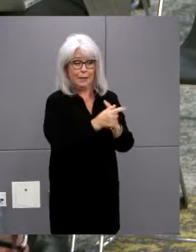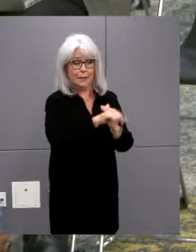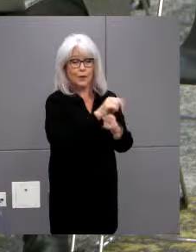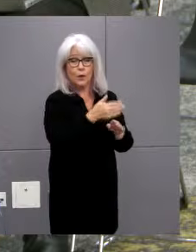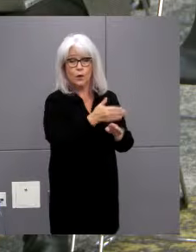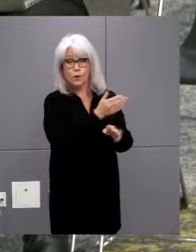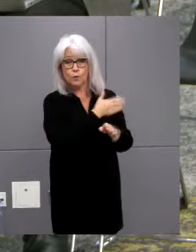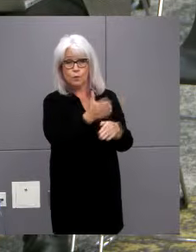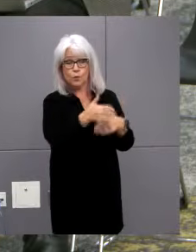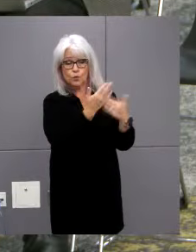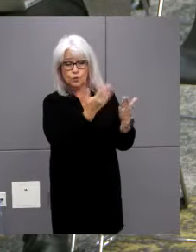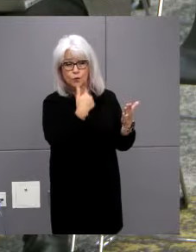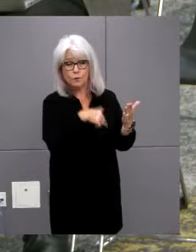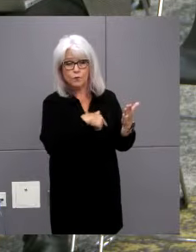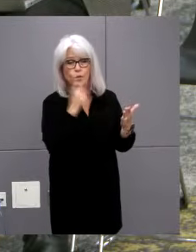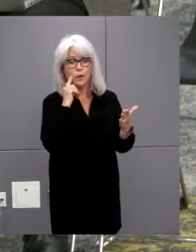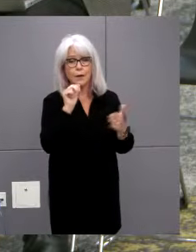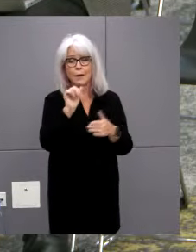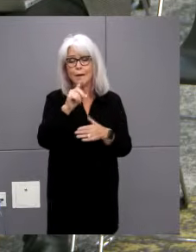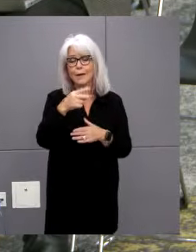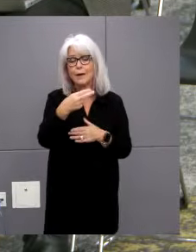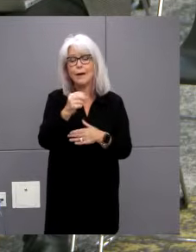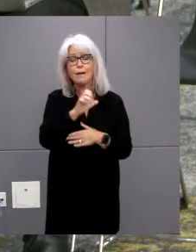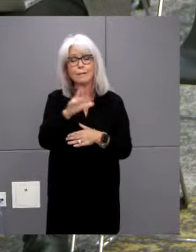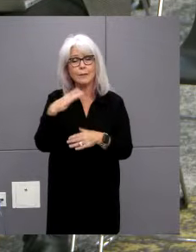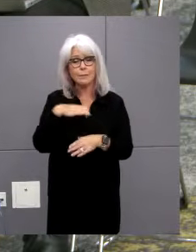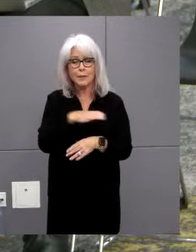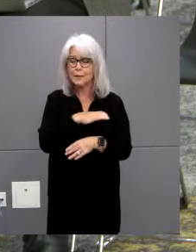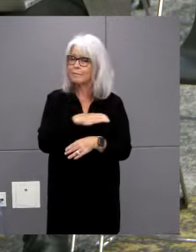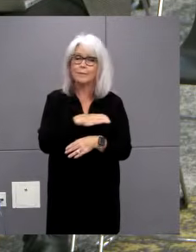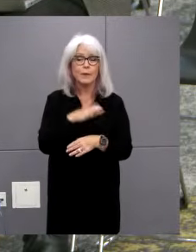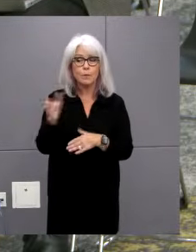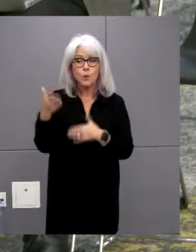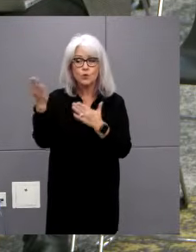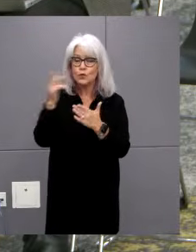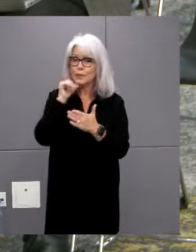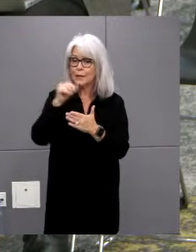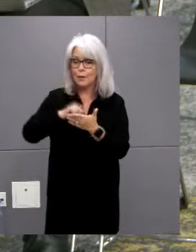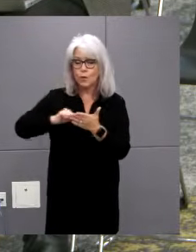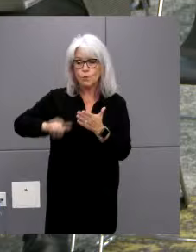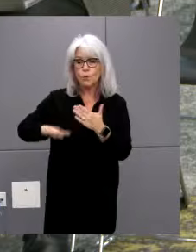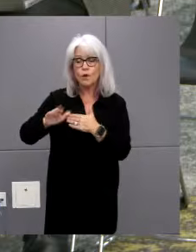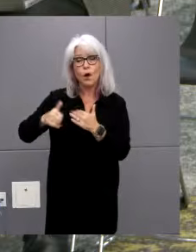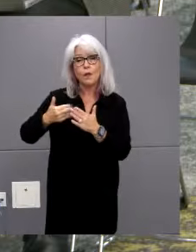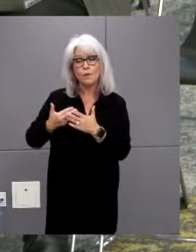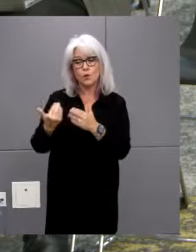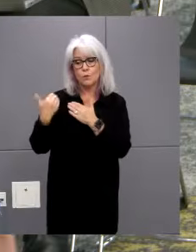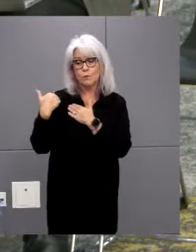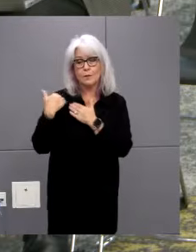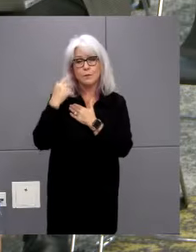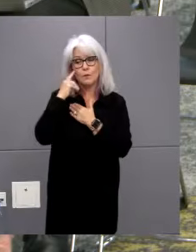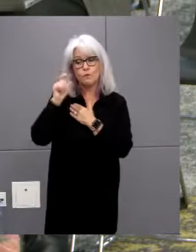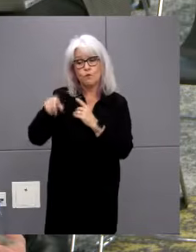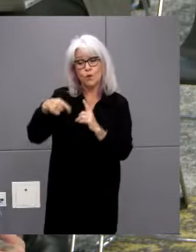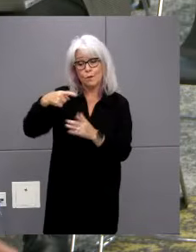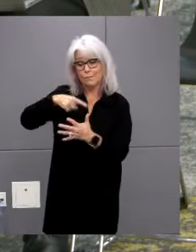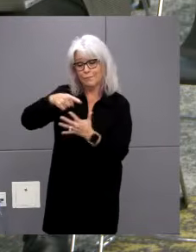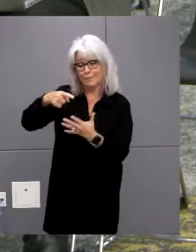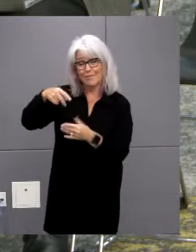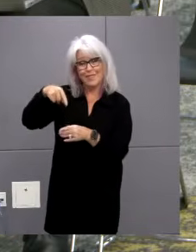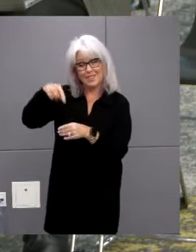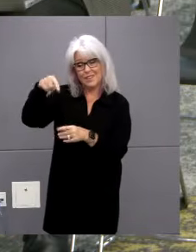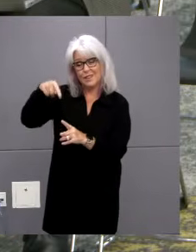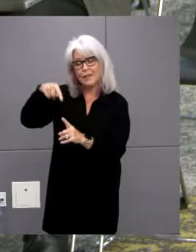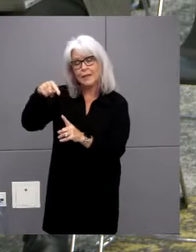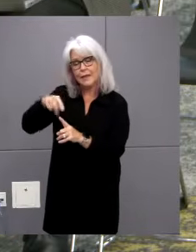search committee under the direction of the ad hoc committee, the motion did not remove all the responsibilities given to the ad hoc committee in the